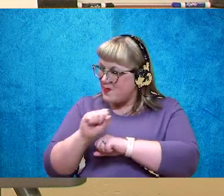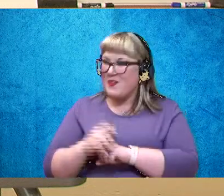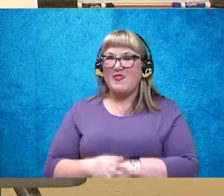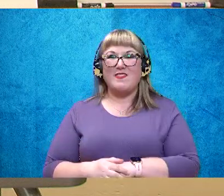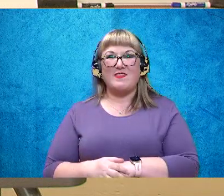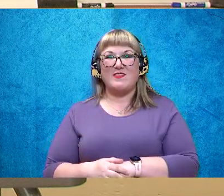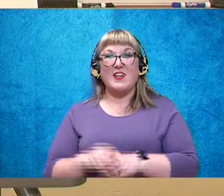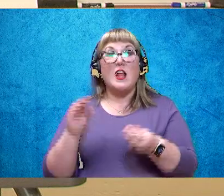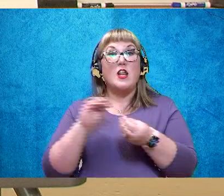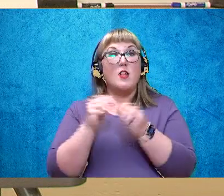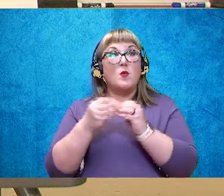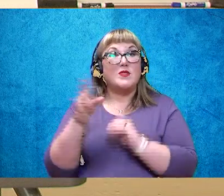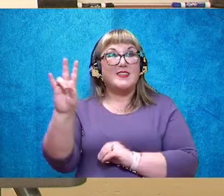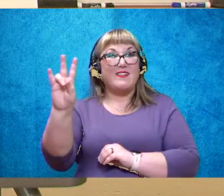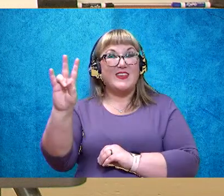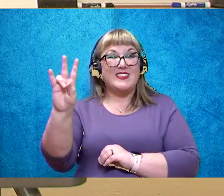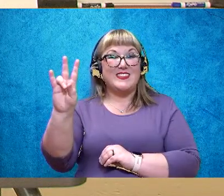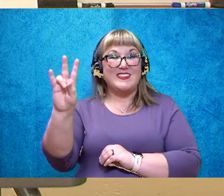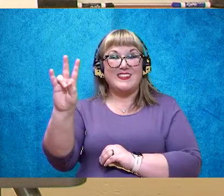Number 7.